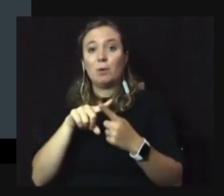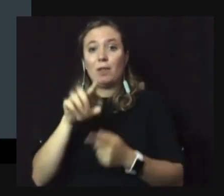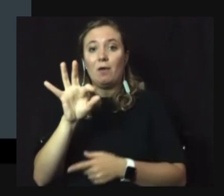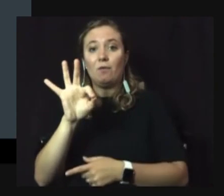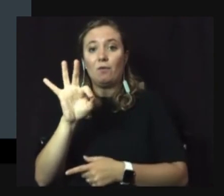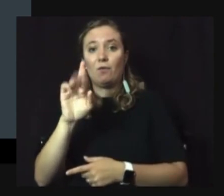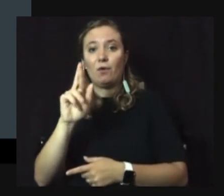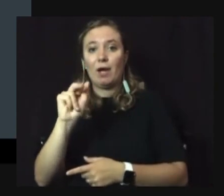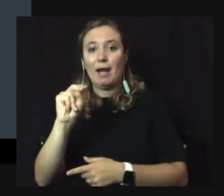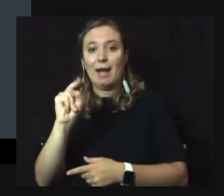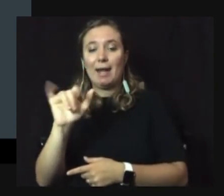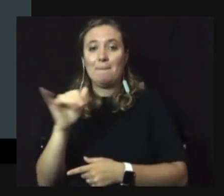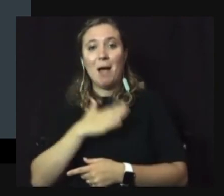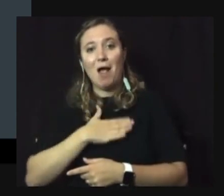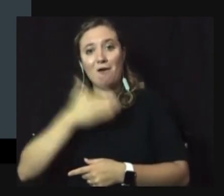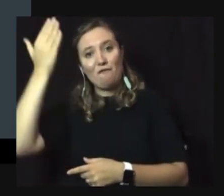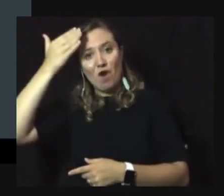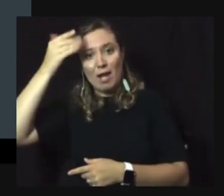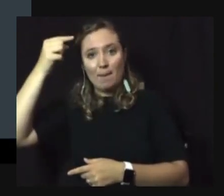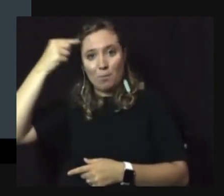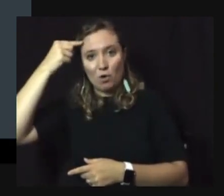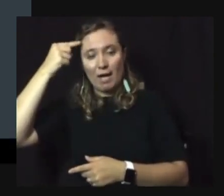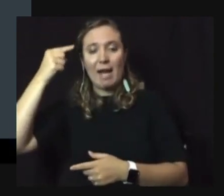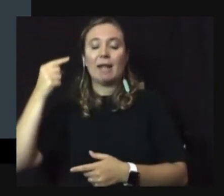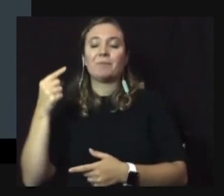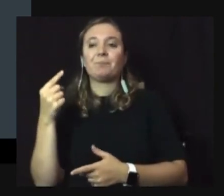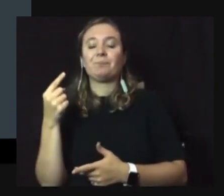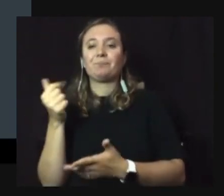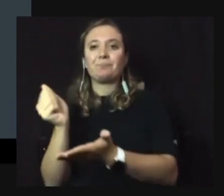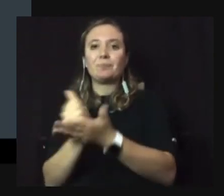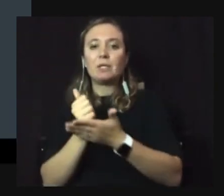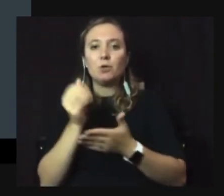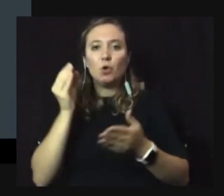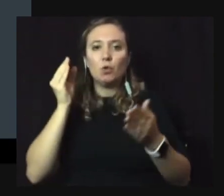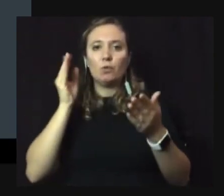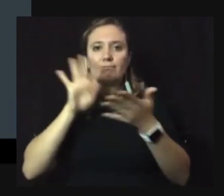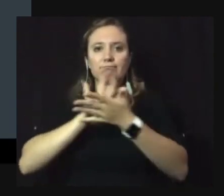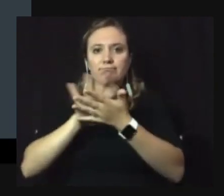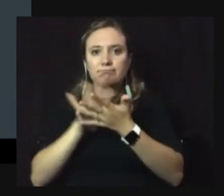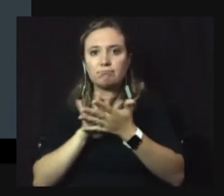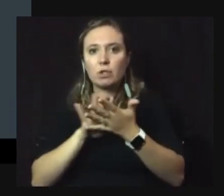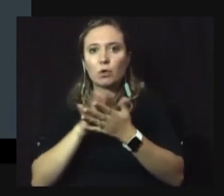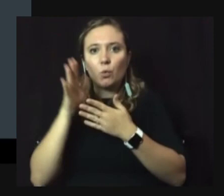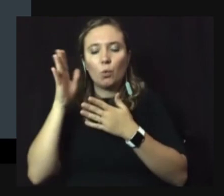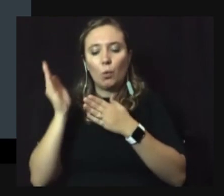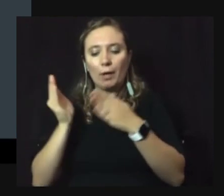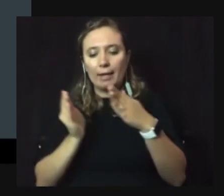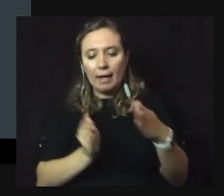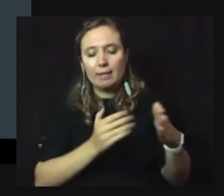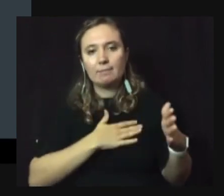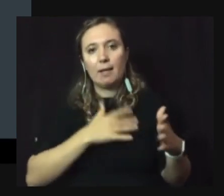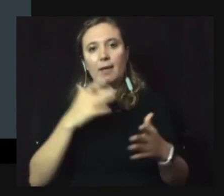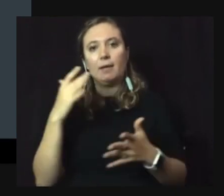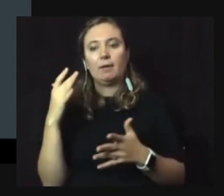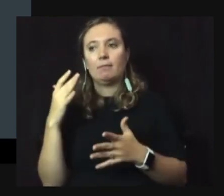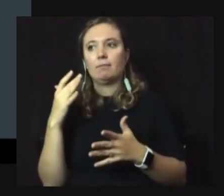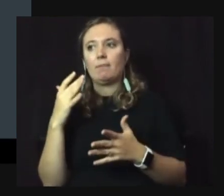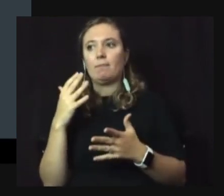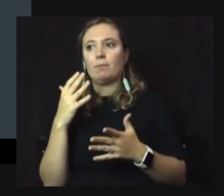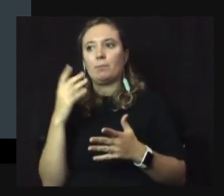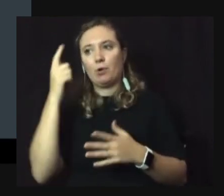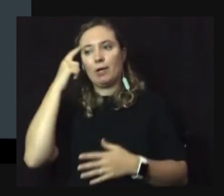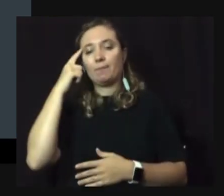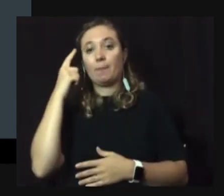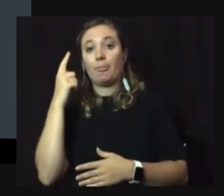brain Franny helps me to organize and to understand my experience. And so the question that I got from today is, what kind